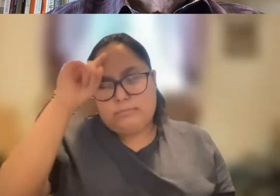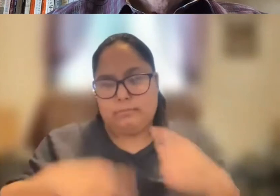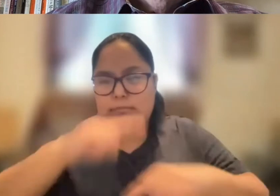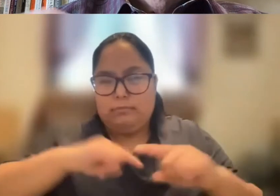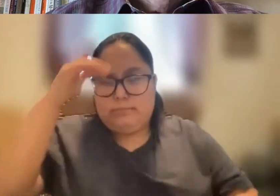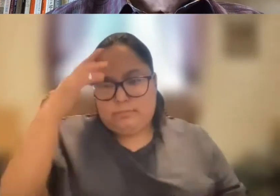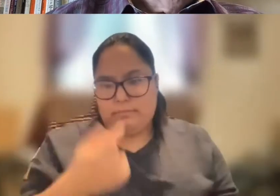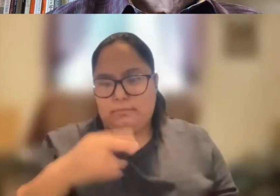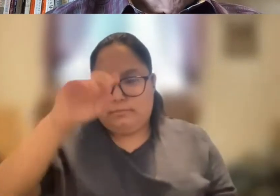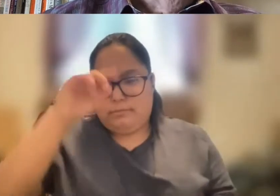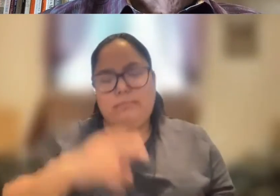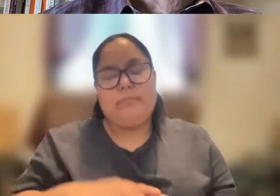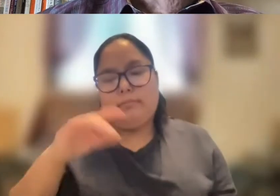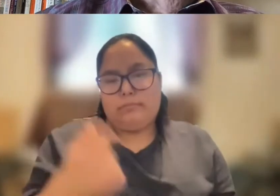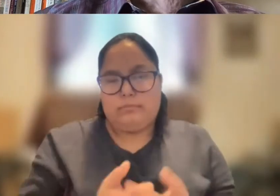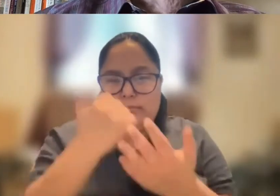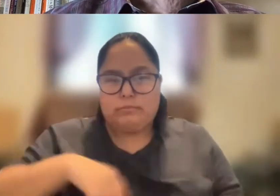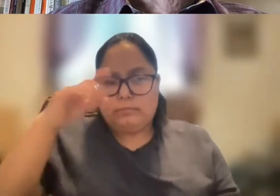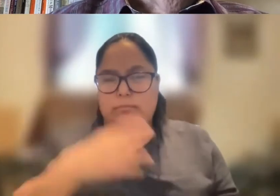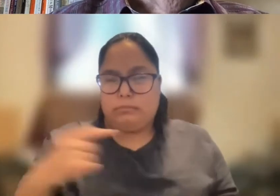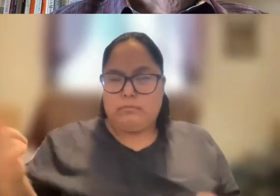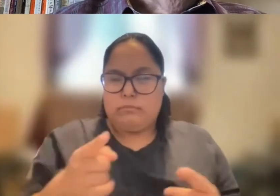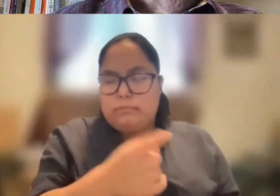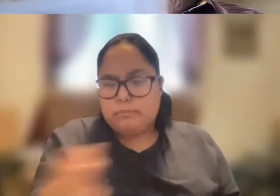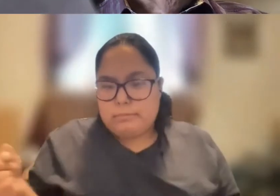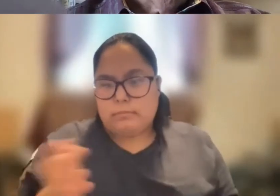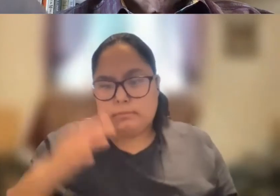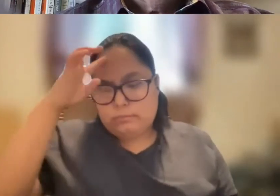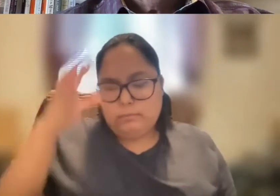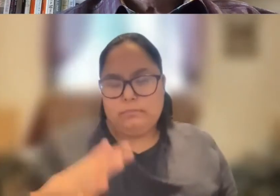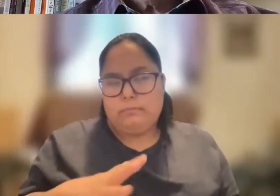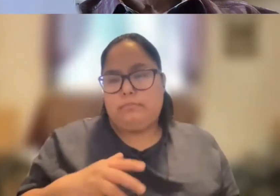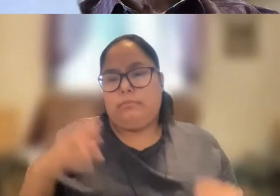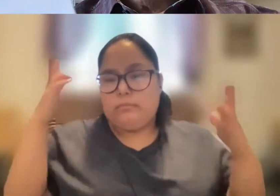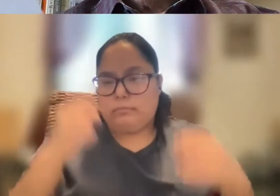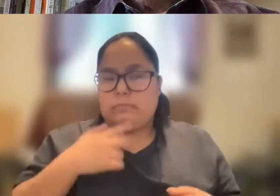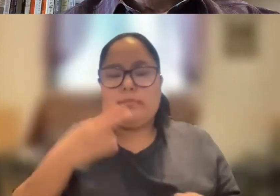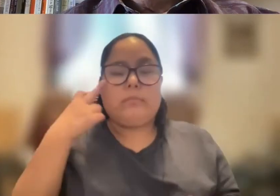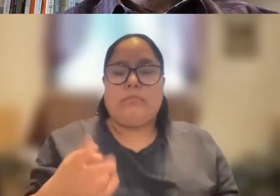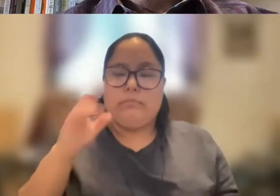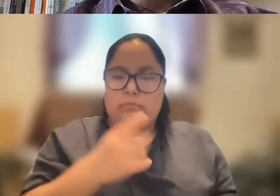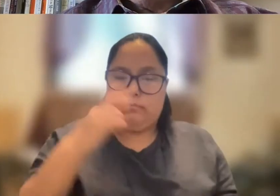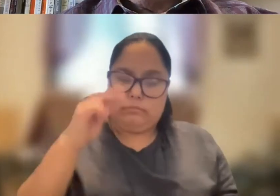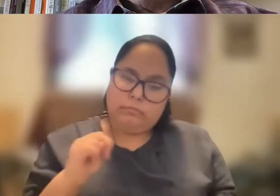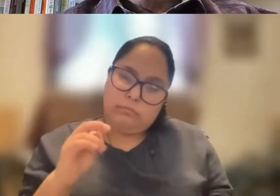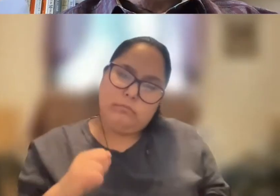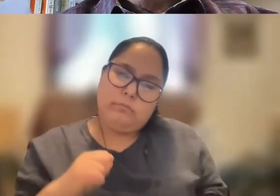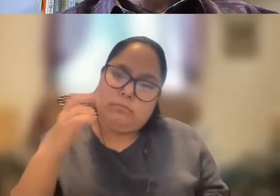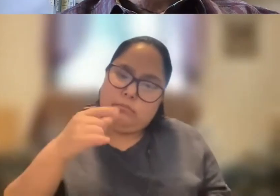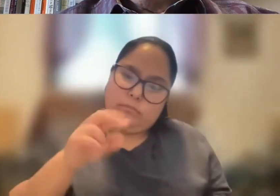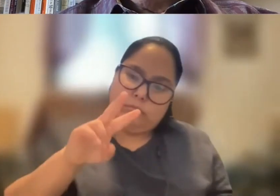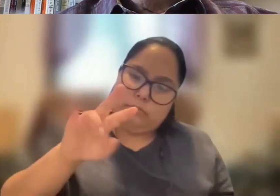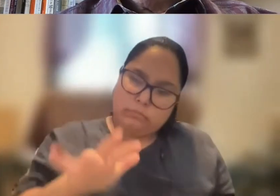and technical assistance. And thank you to all of you. I hope that we will see you next week on